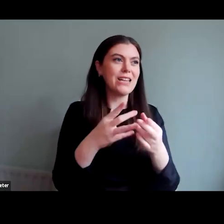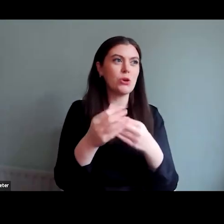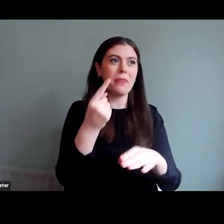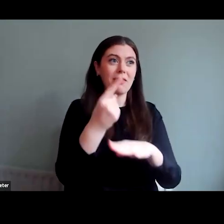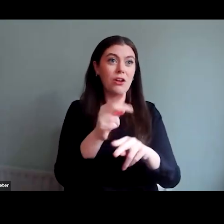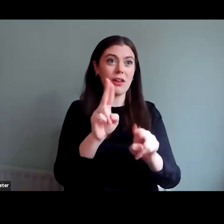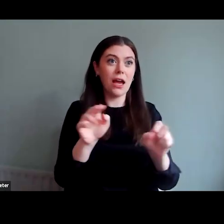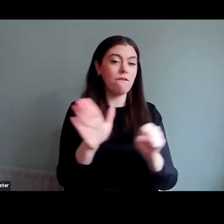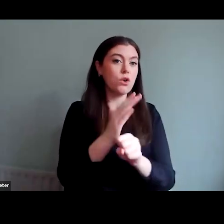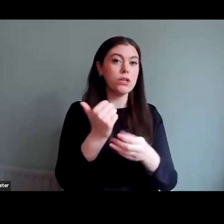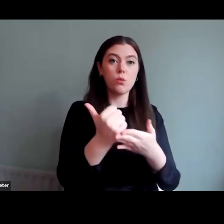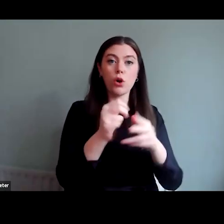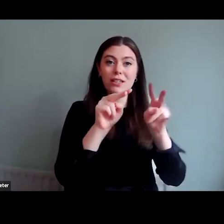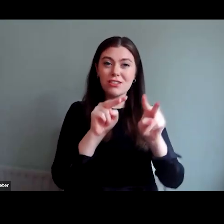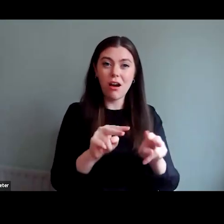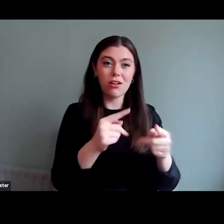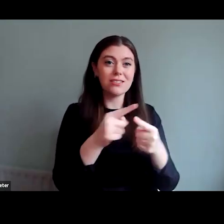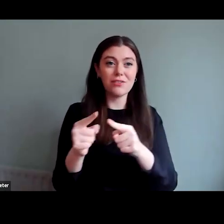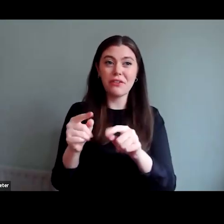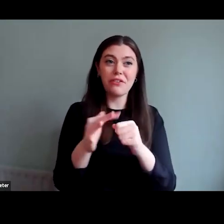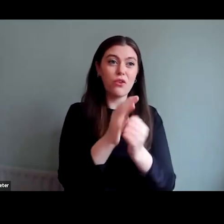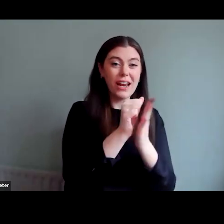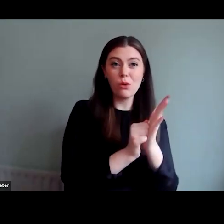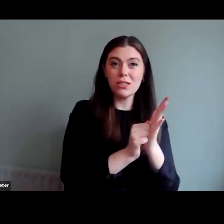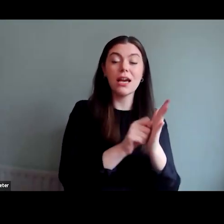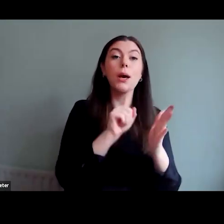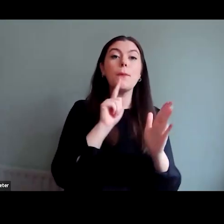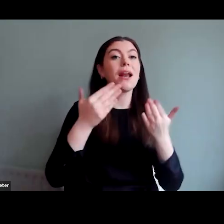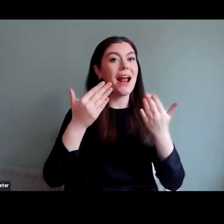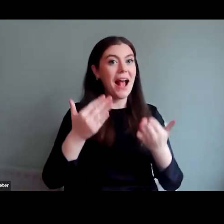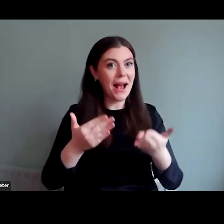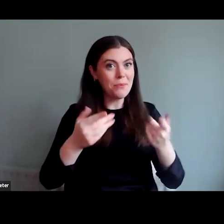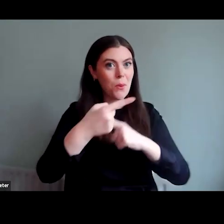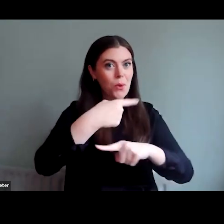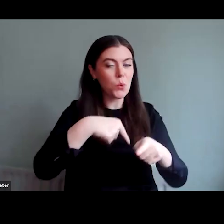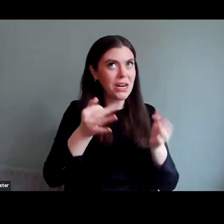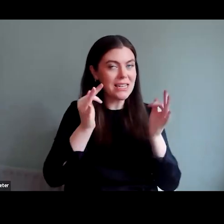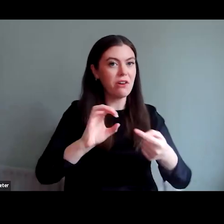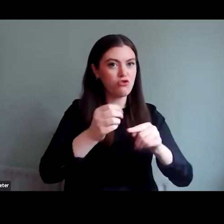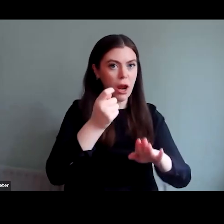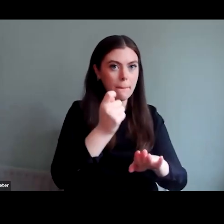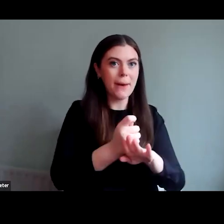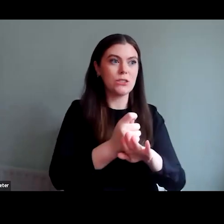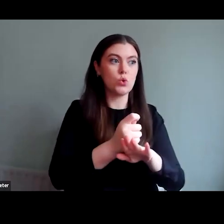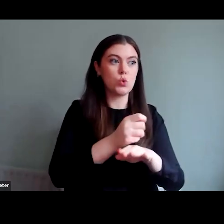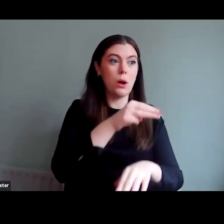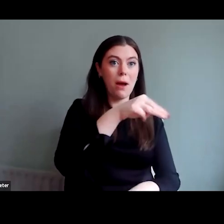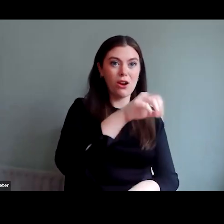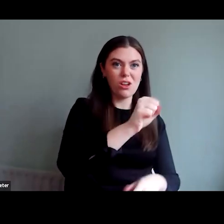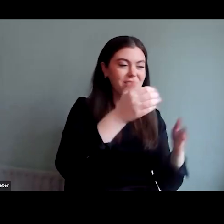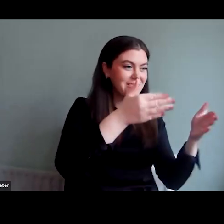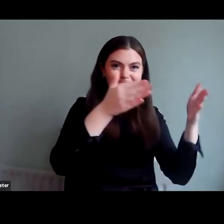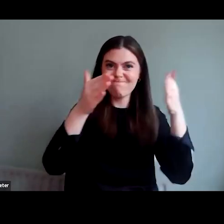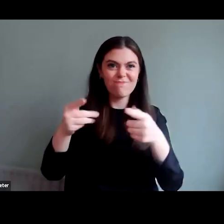other things with accountants at this moment. But it's definitely, we are getting away from Microsoft eventually, and we have a plan